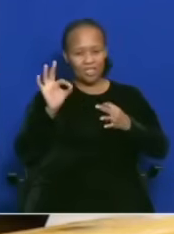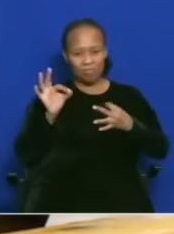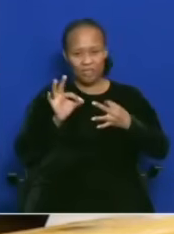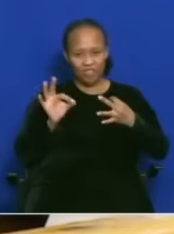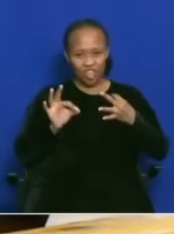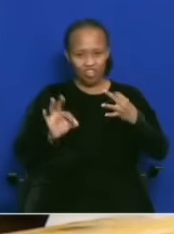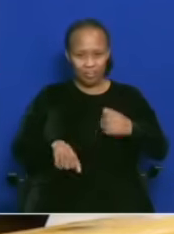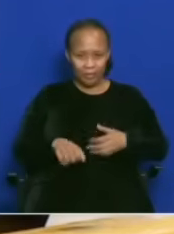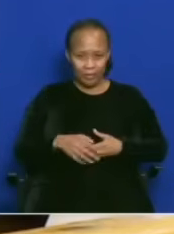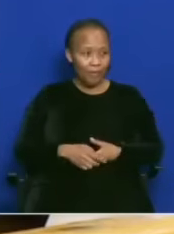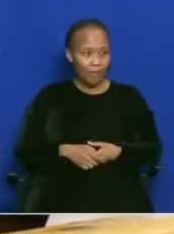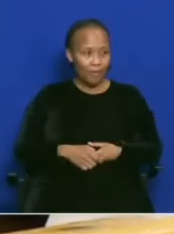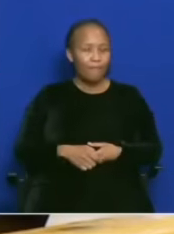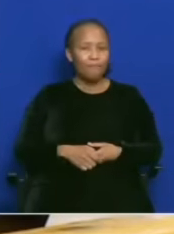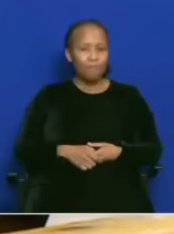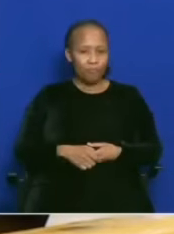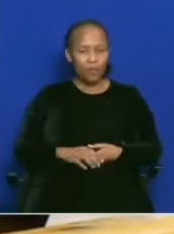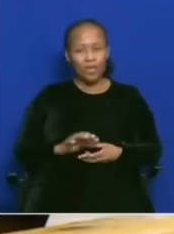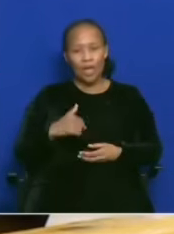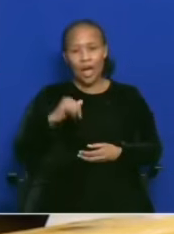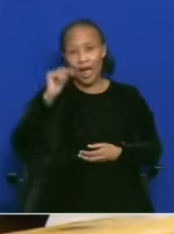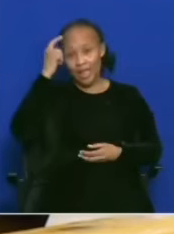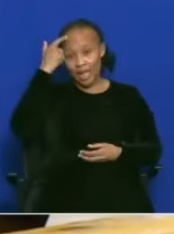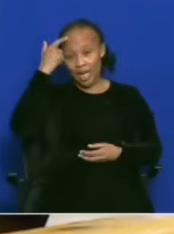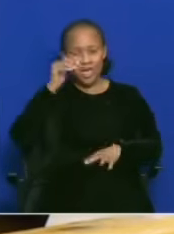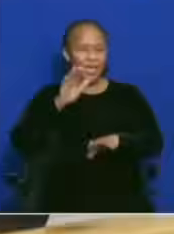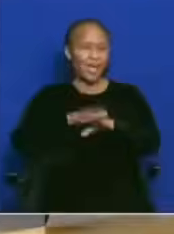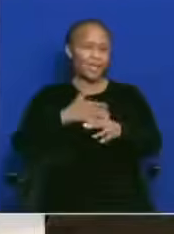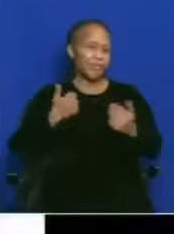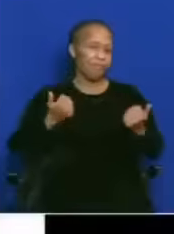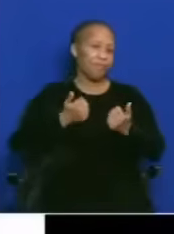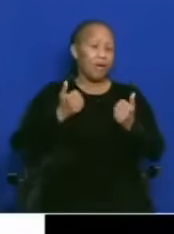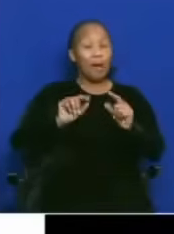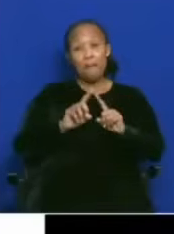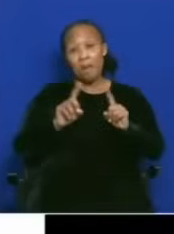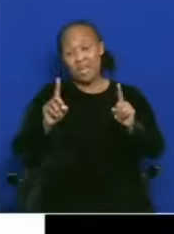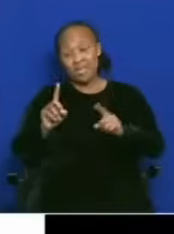He says, I think it's late to change the specification now. Let me try.